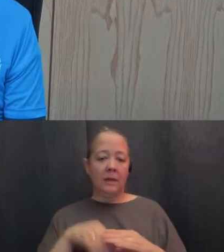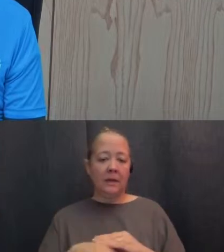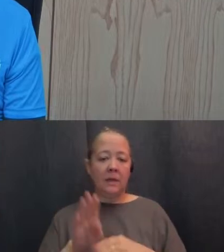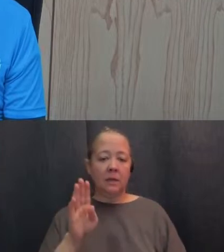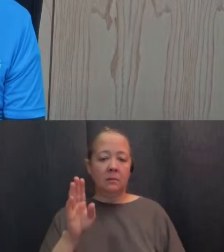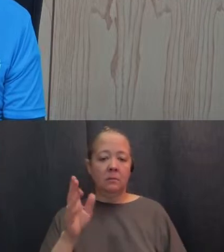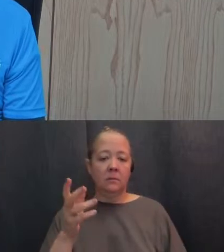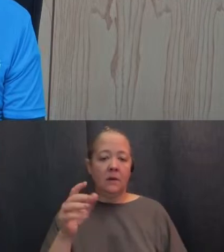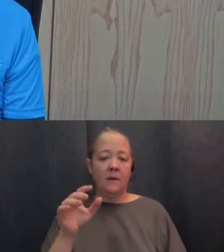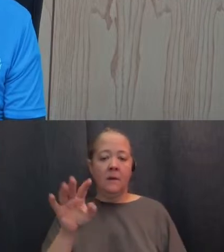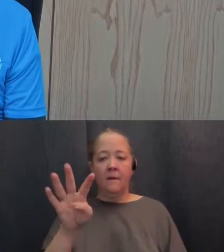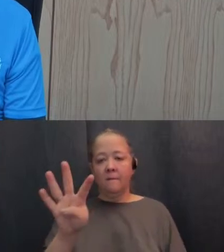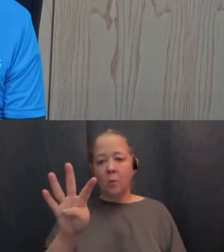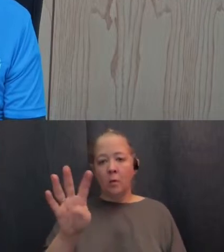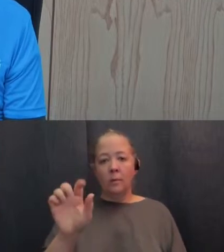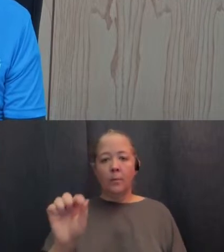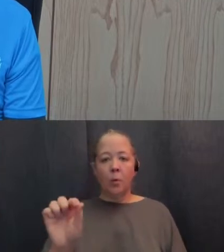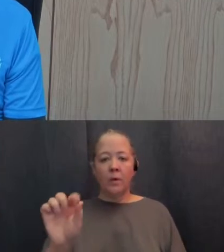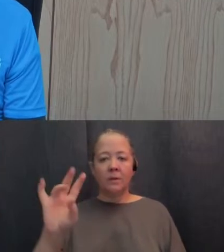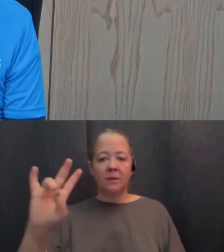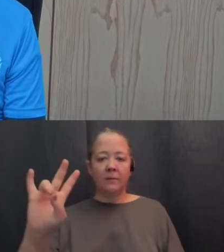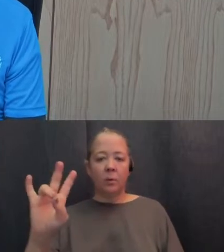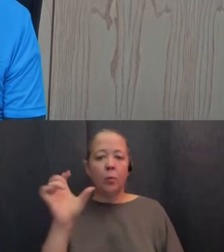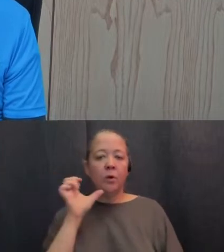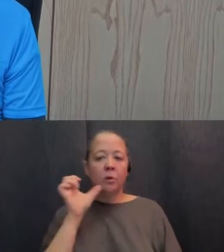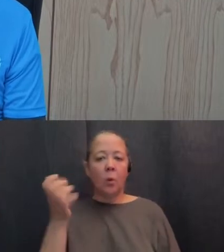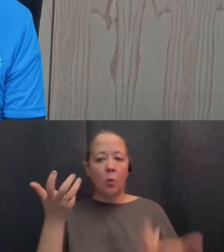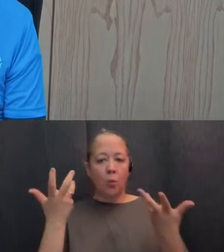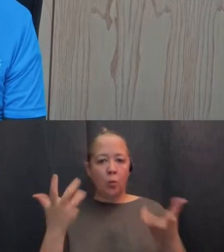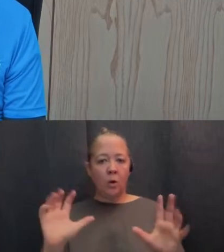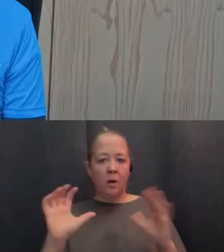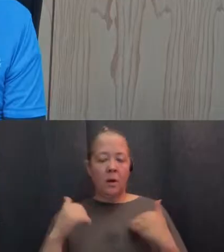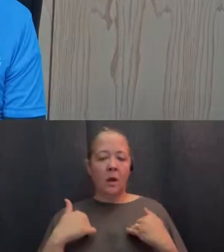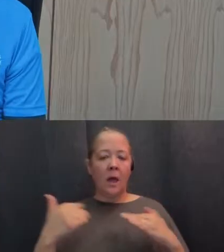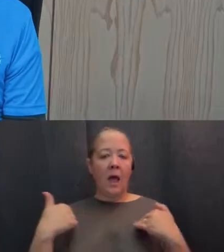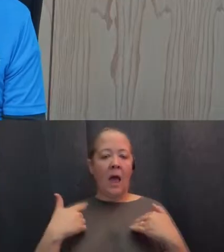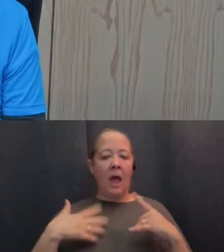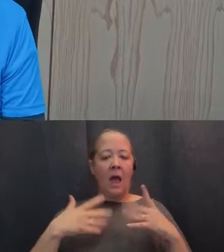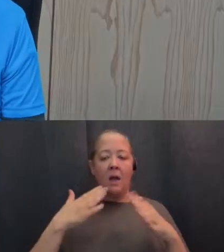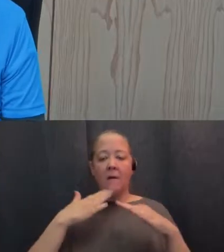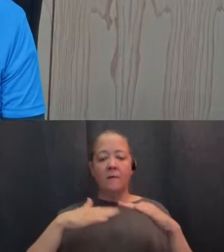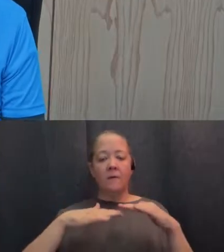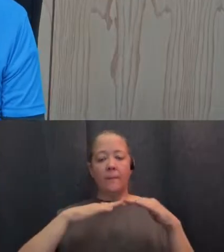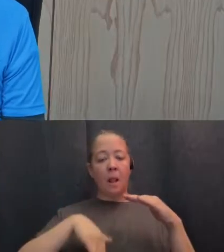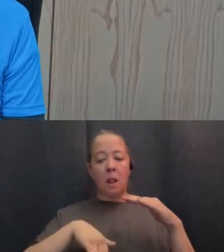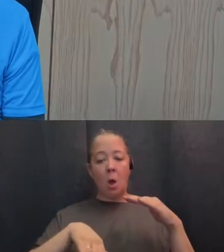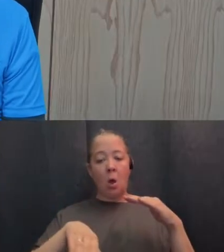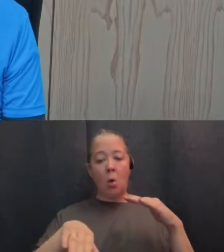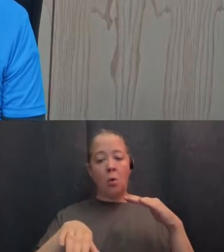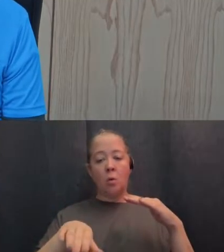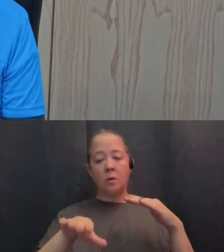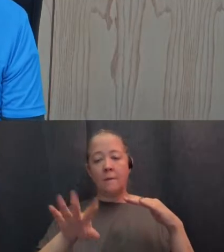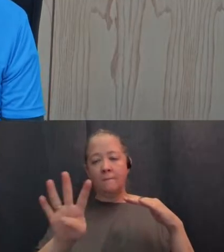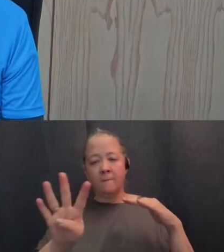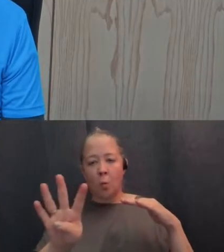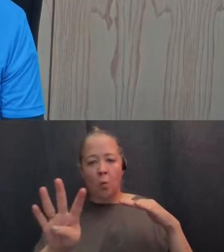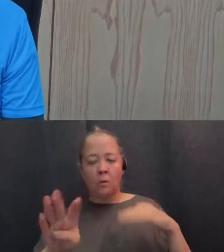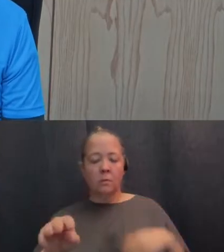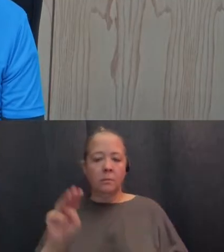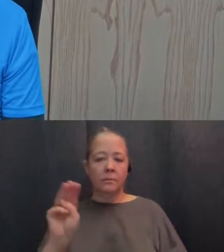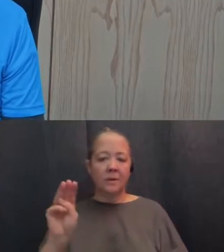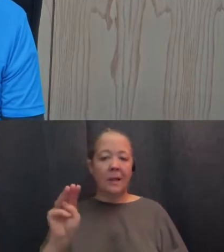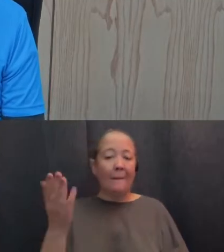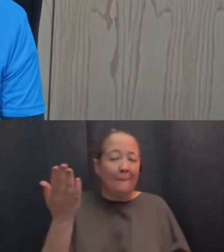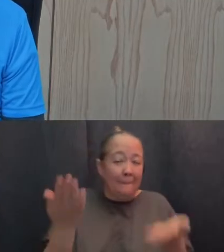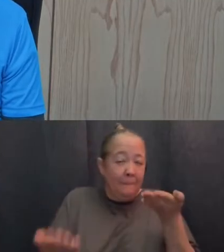don't want to have an unrestricted fund balance much below the middle 4 millions. Maybe 4.5, but